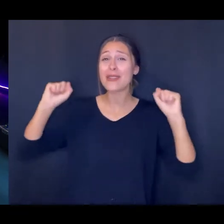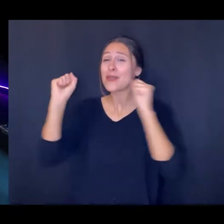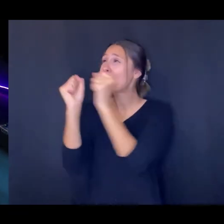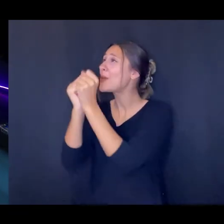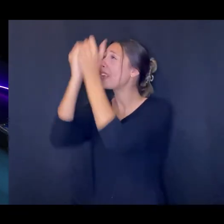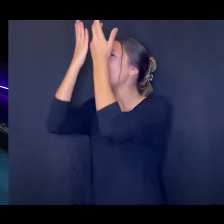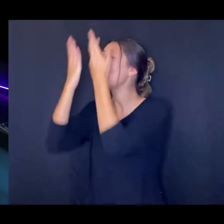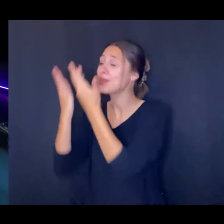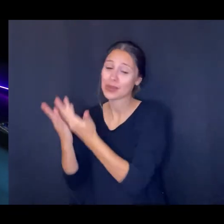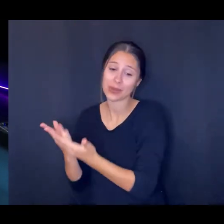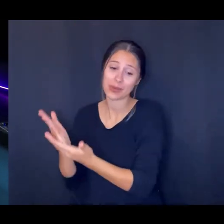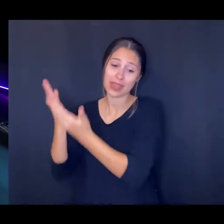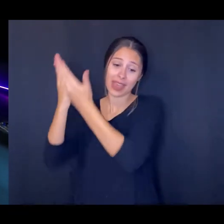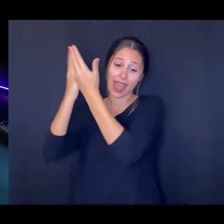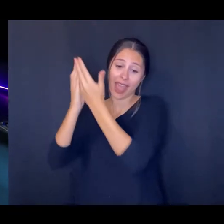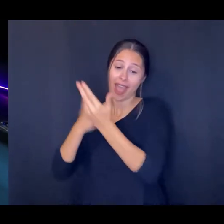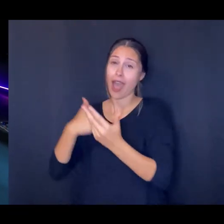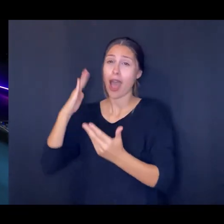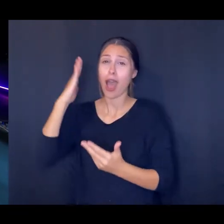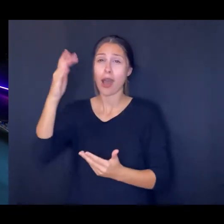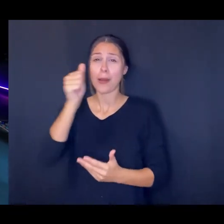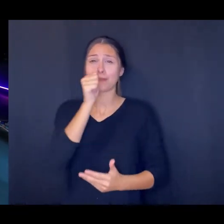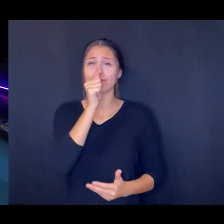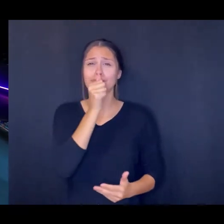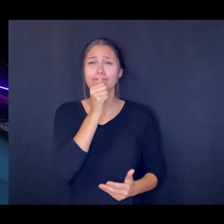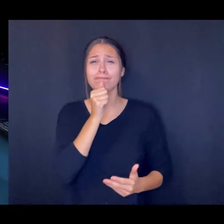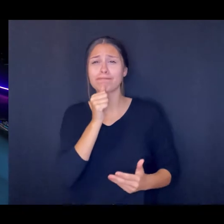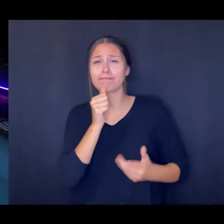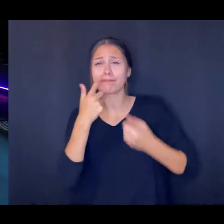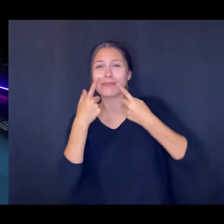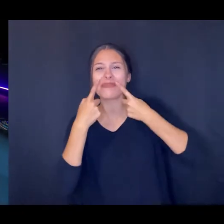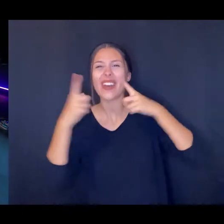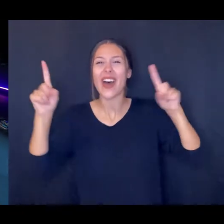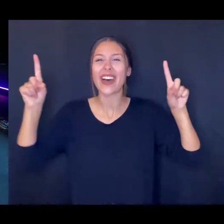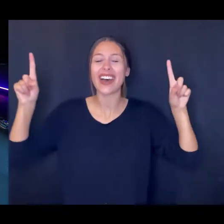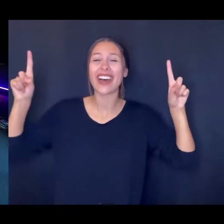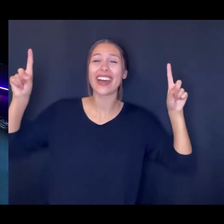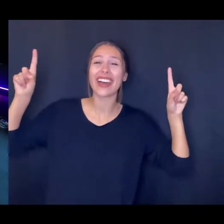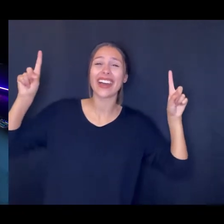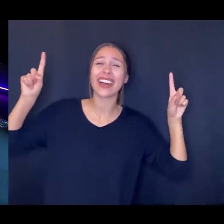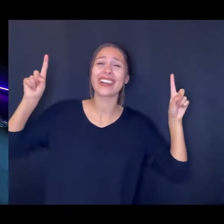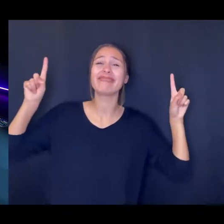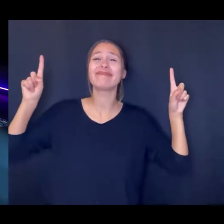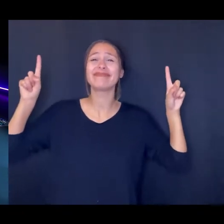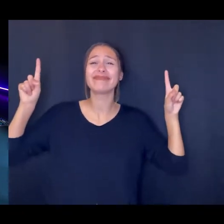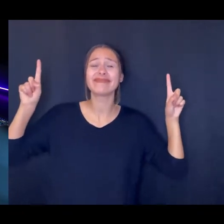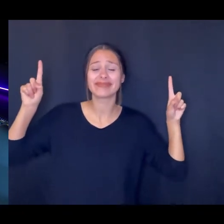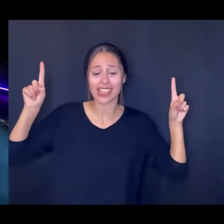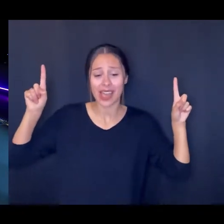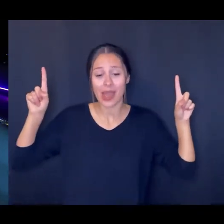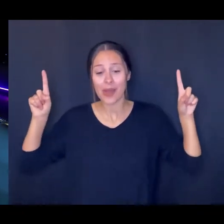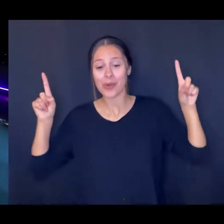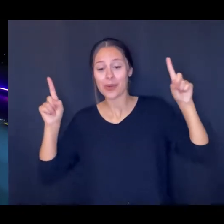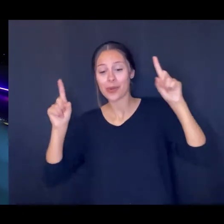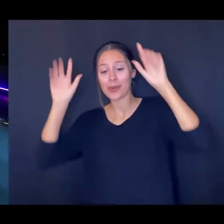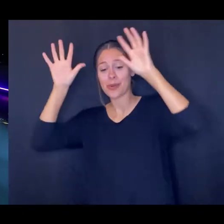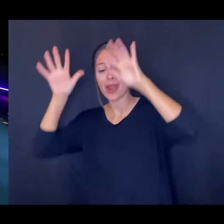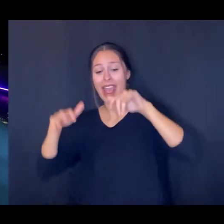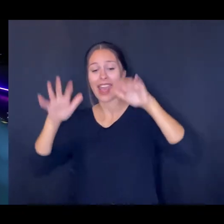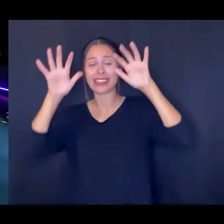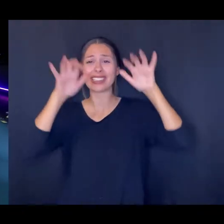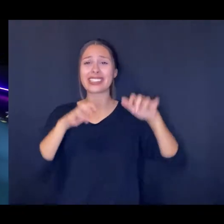I'm safe with you. I'm gonna make it